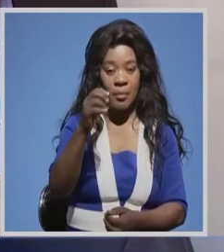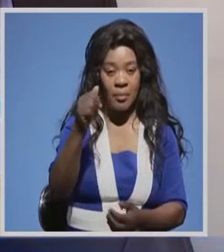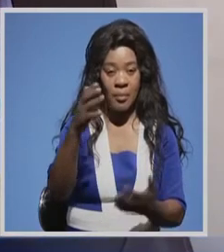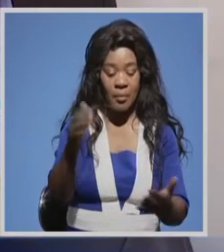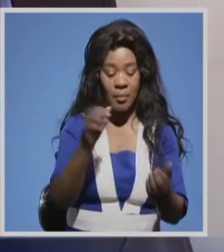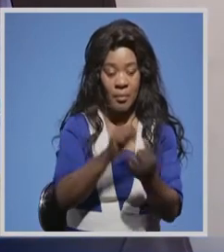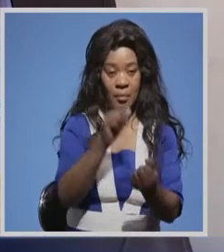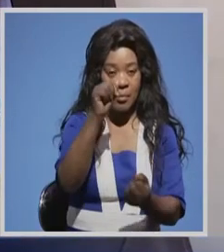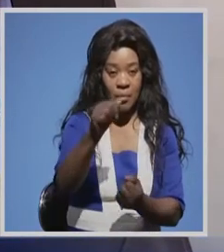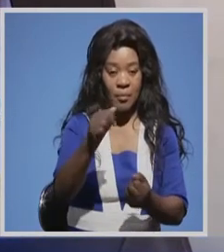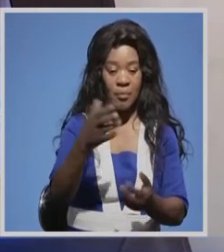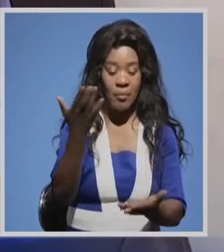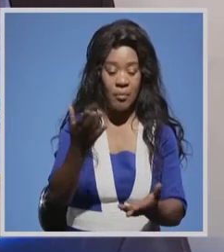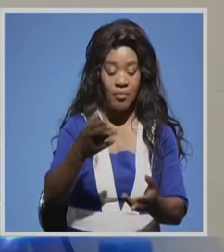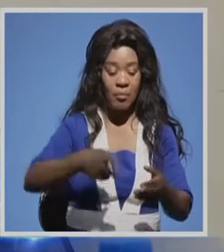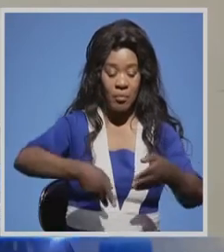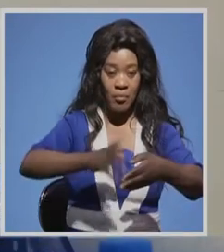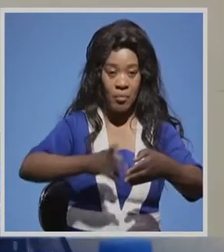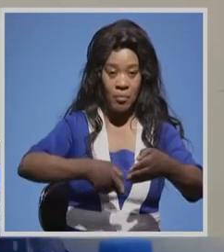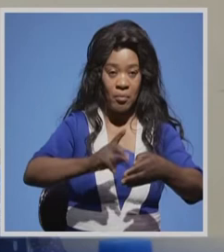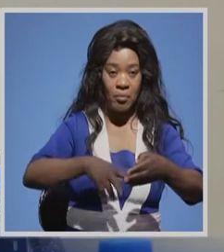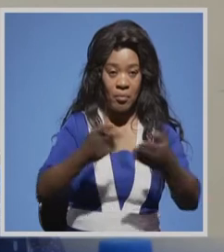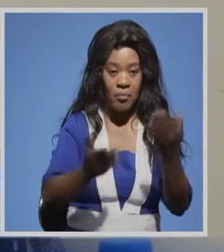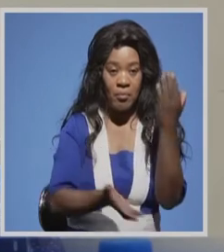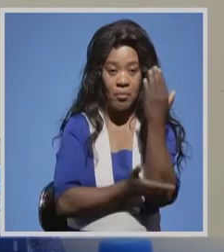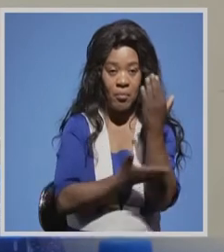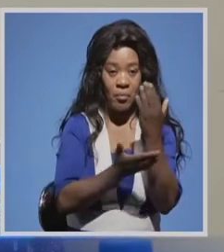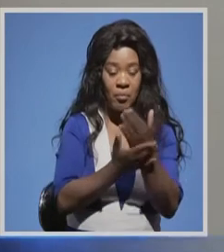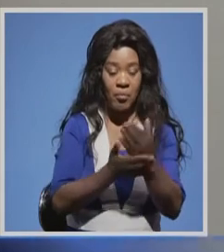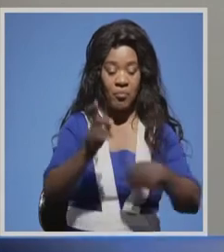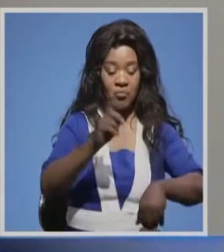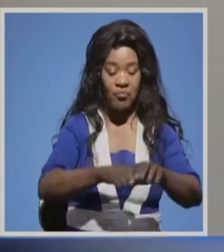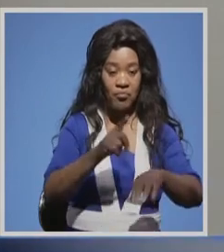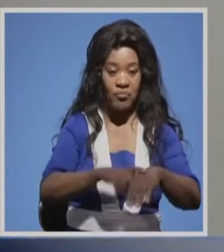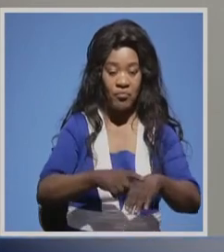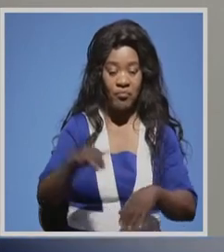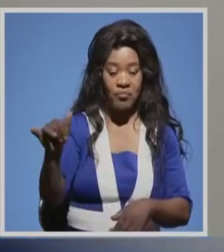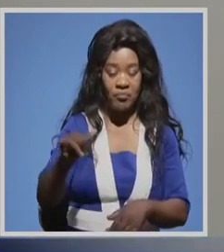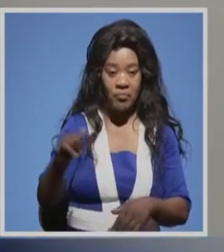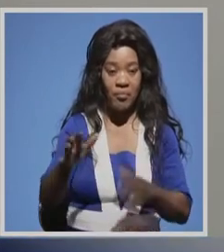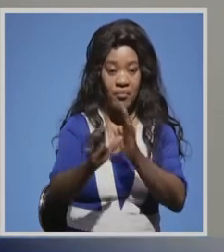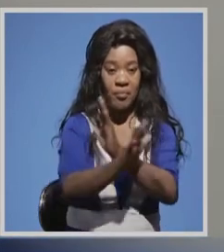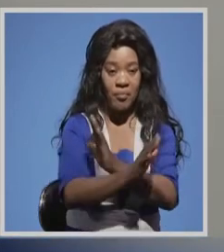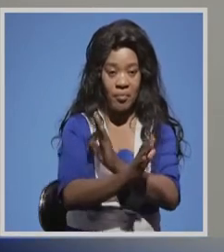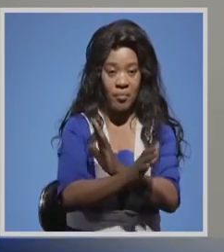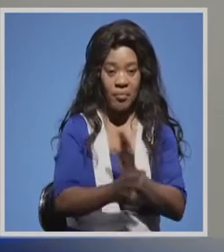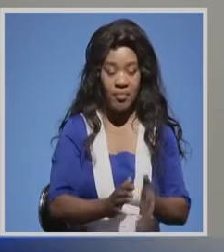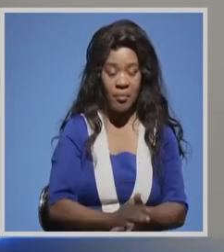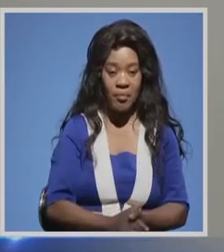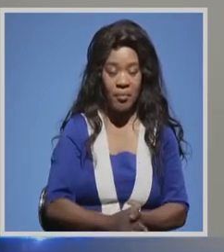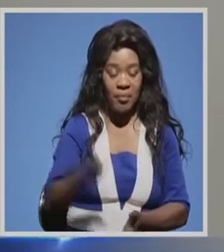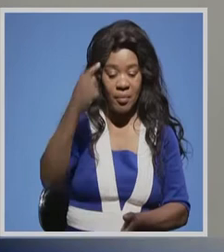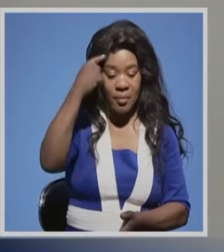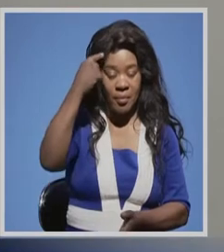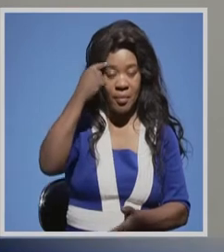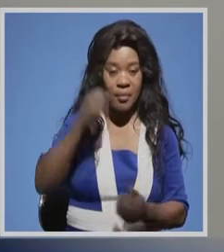be rehabilitated to contribute to the improvement of football standards in the country. Government, with guidance from